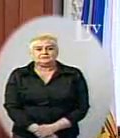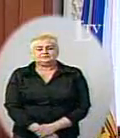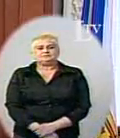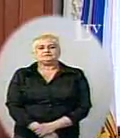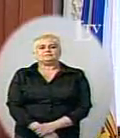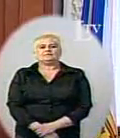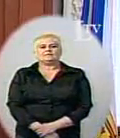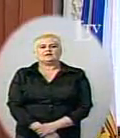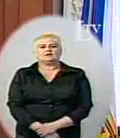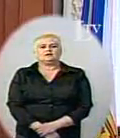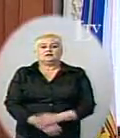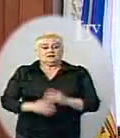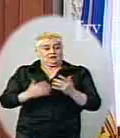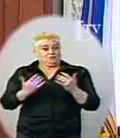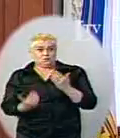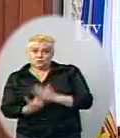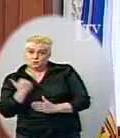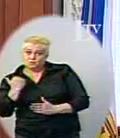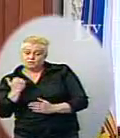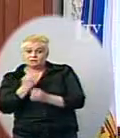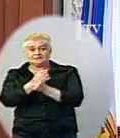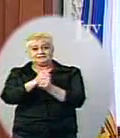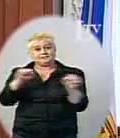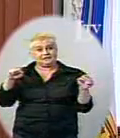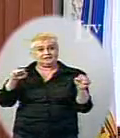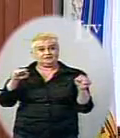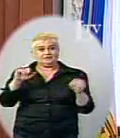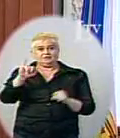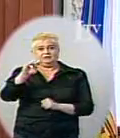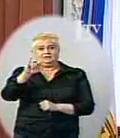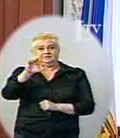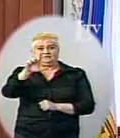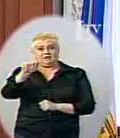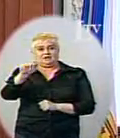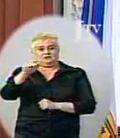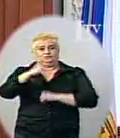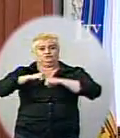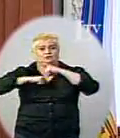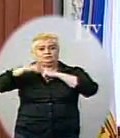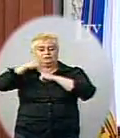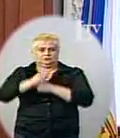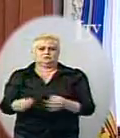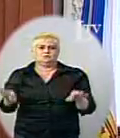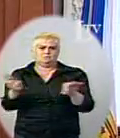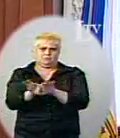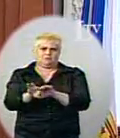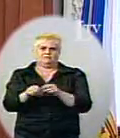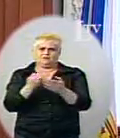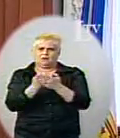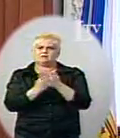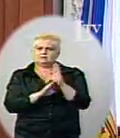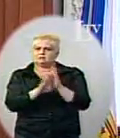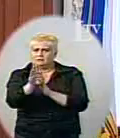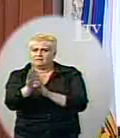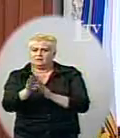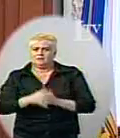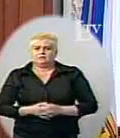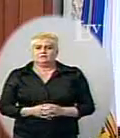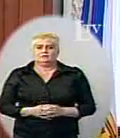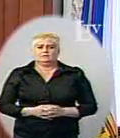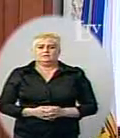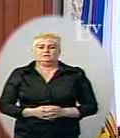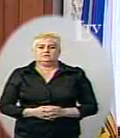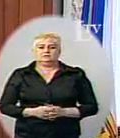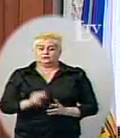Modern, safe, and reliable infrastructure is vital to sustainable economic growth. In